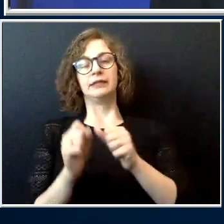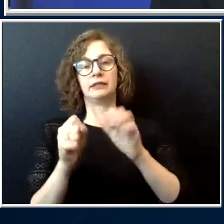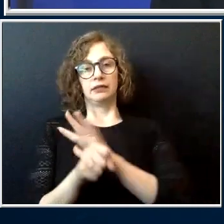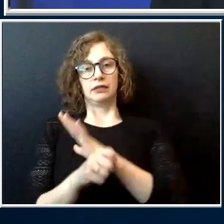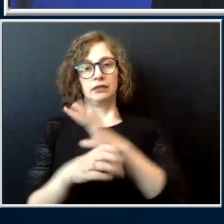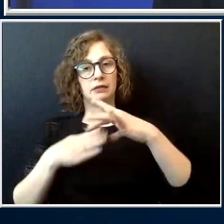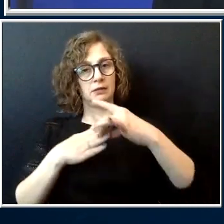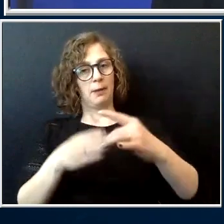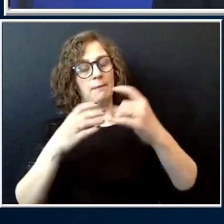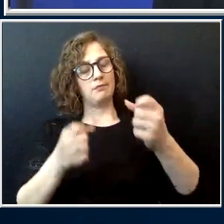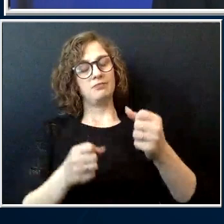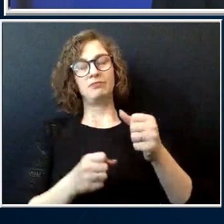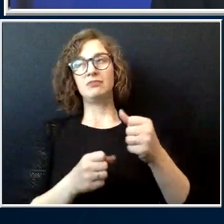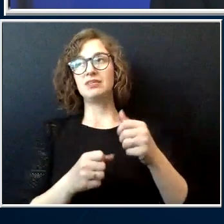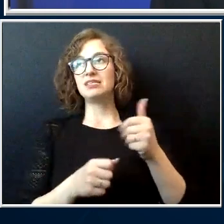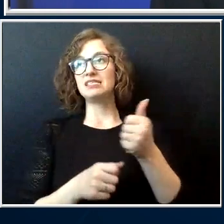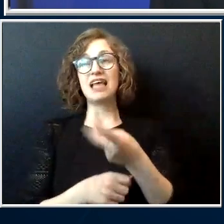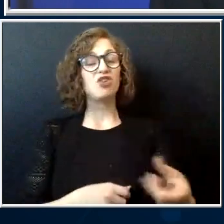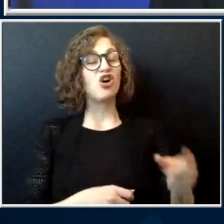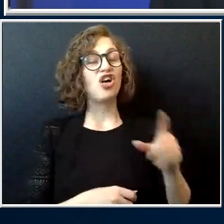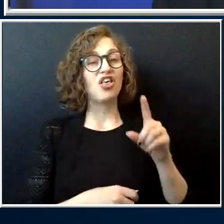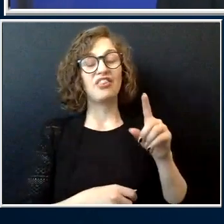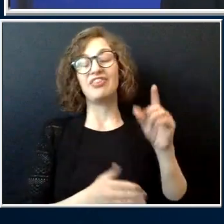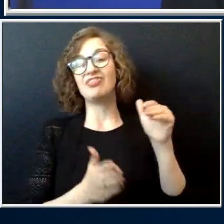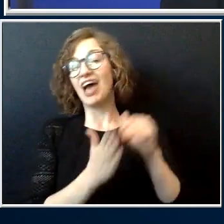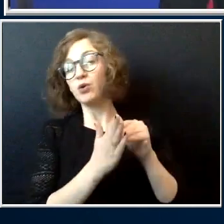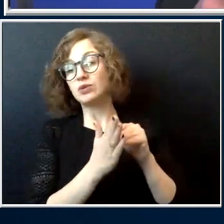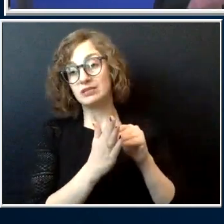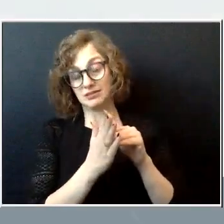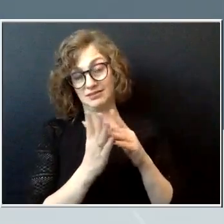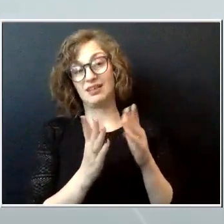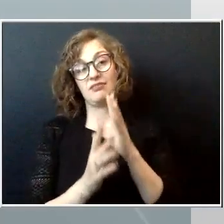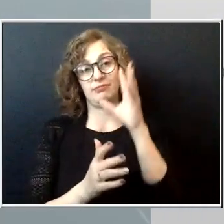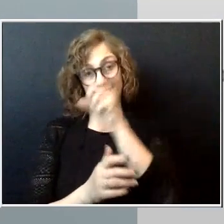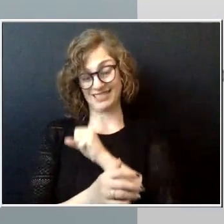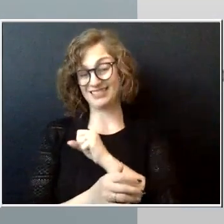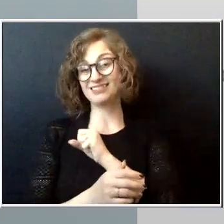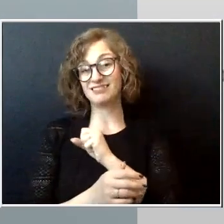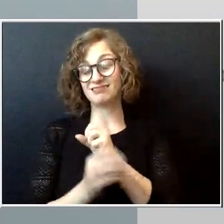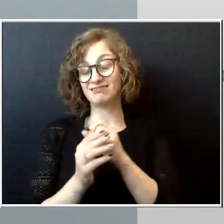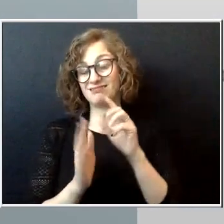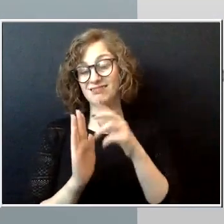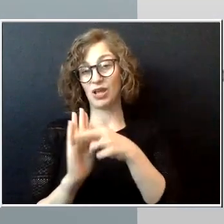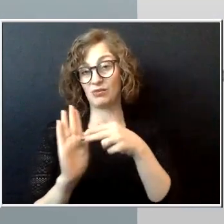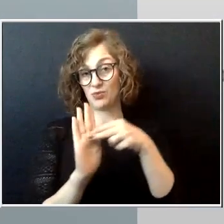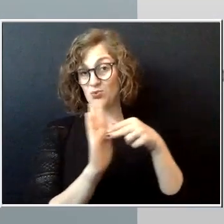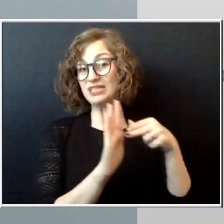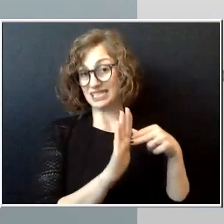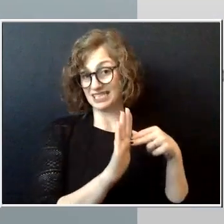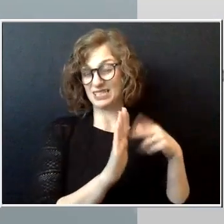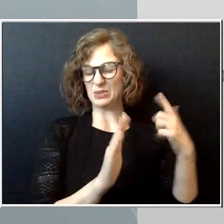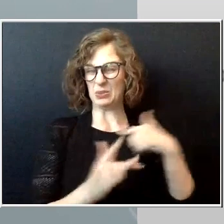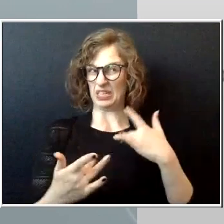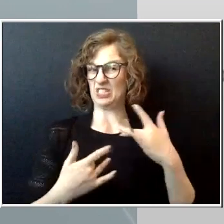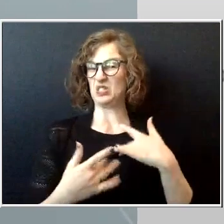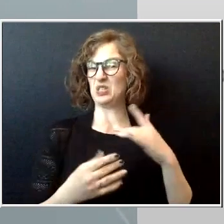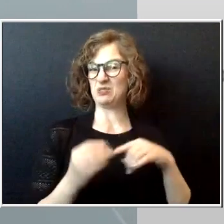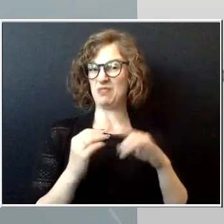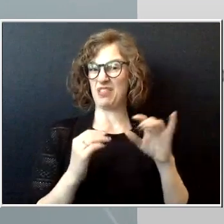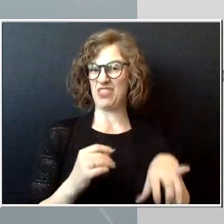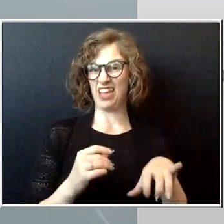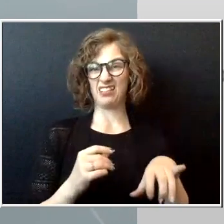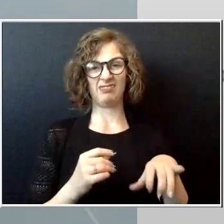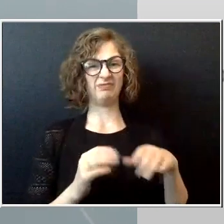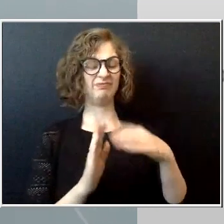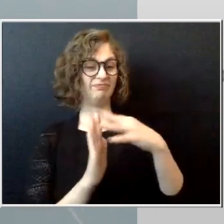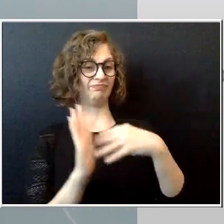cancer diagnoses, something that doctors were very, very concerned about from the very beginning. And this CDC chart shows the number of new cancer cases rising